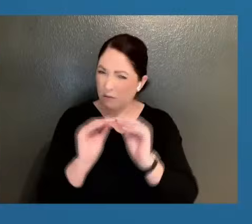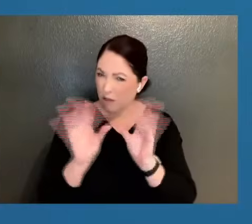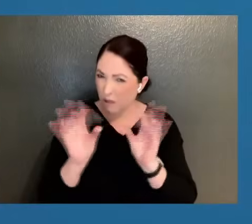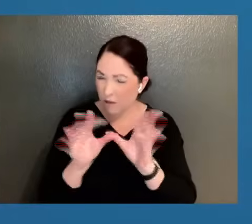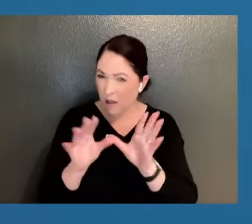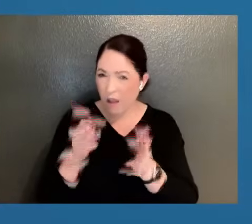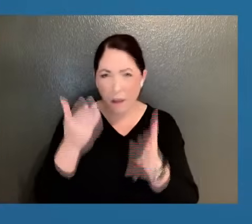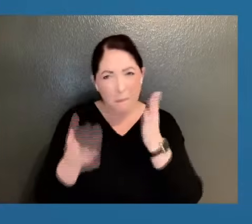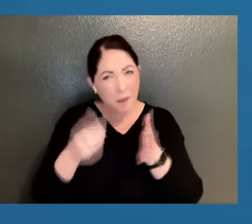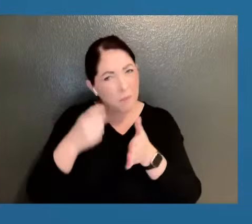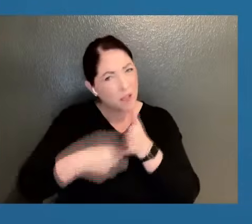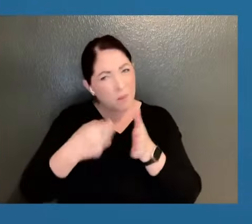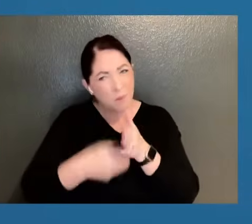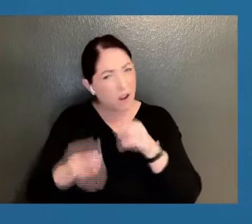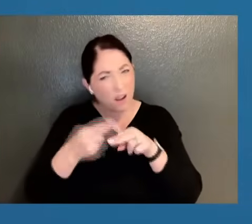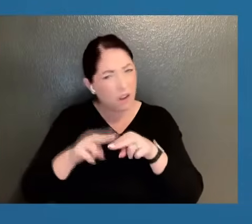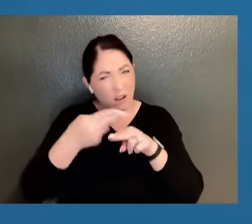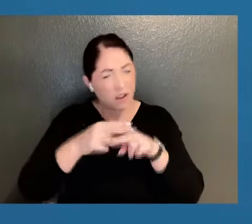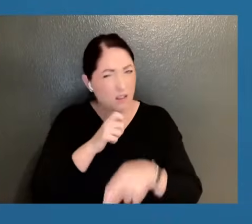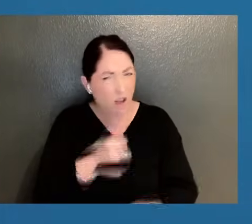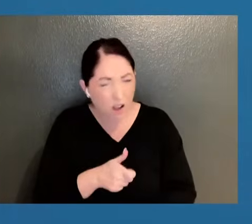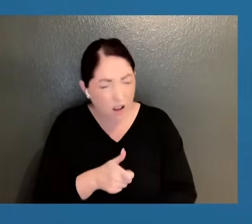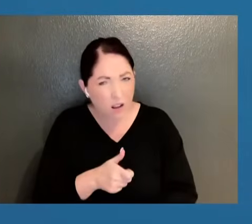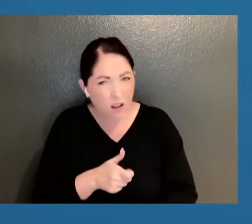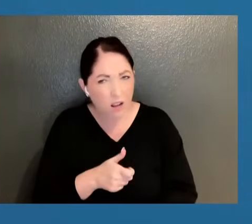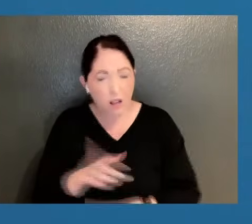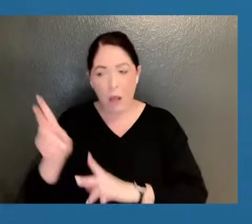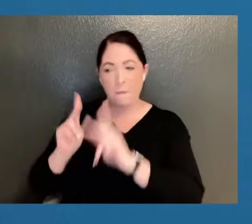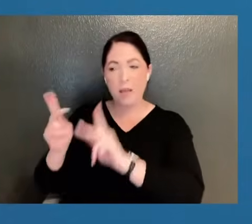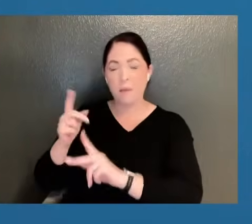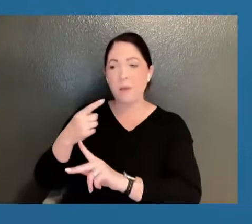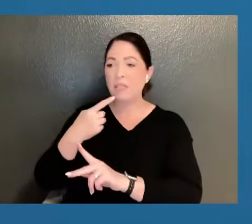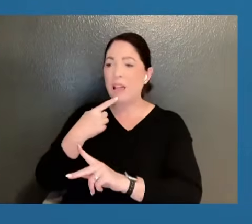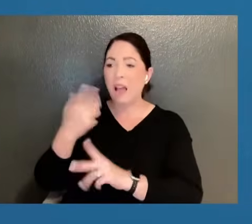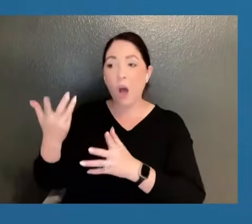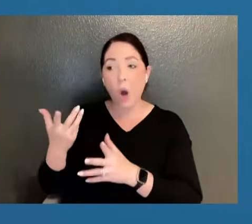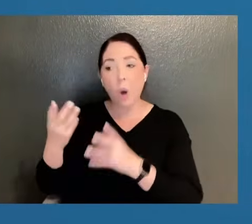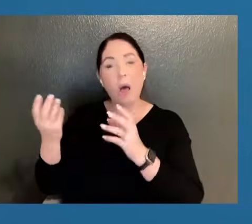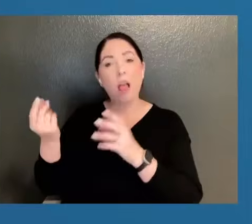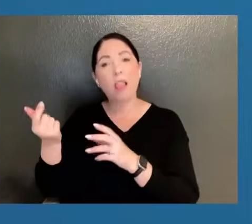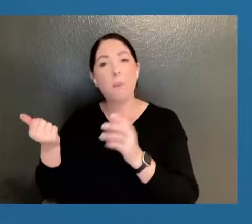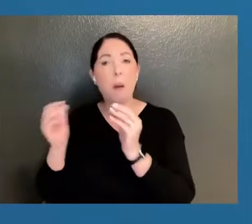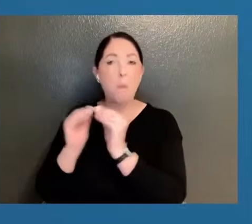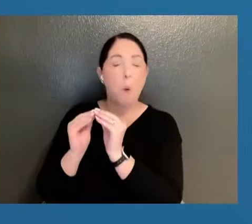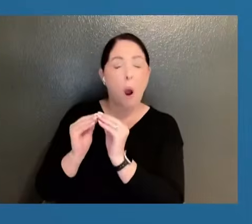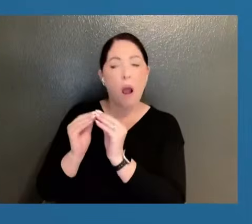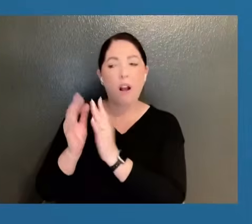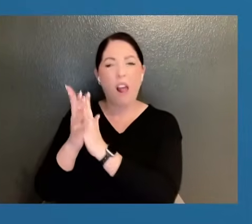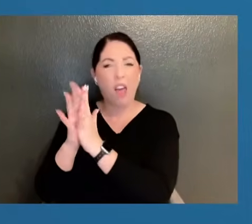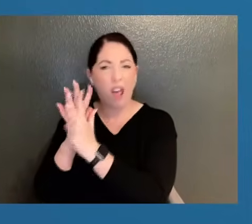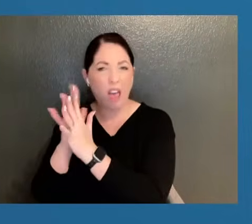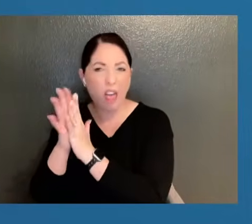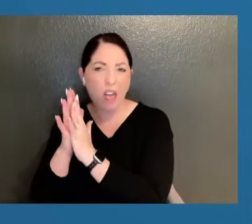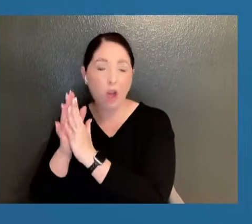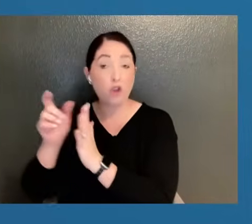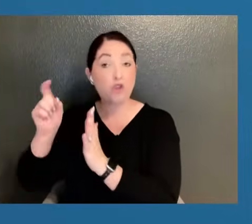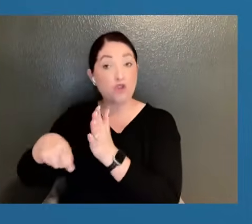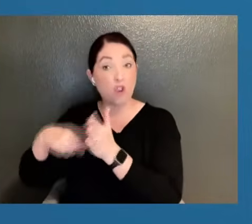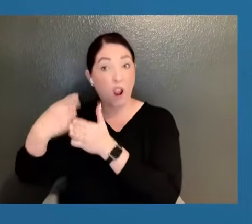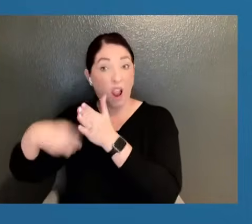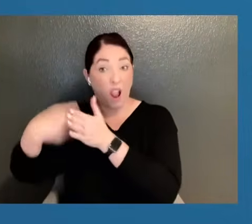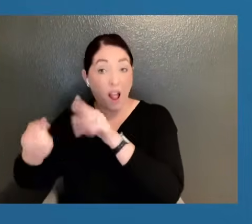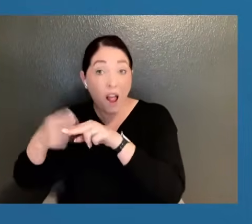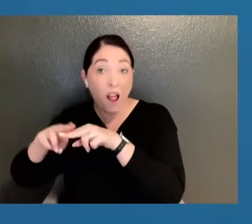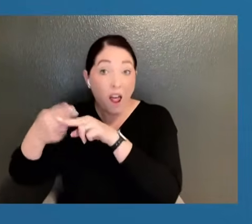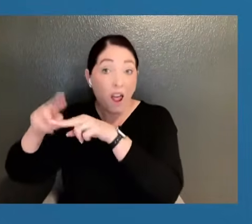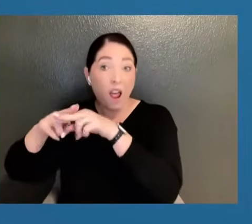Because a lot of people are saying, well, they feel like it's a little bit more crowded in the city, that maybe it should go up to prevent more people from